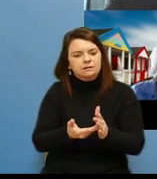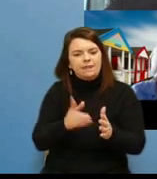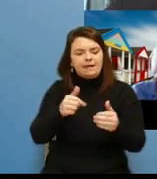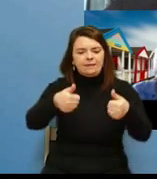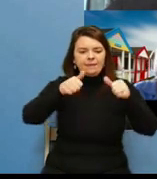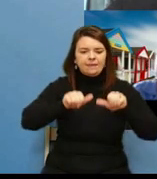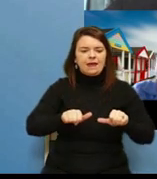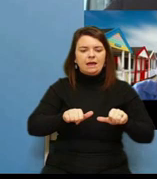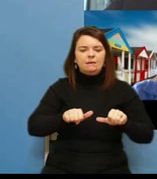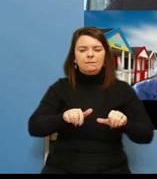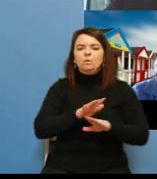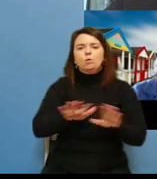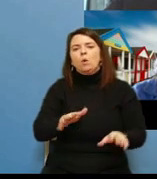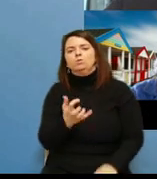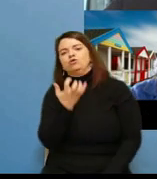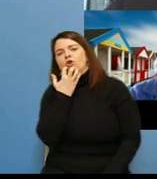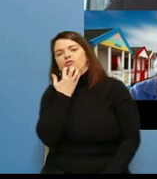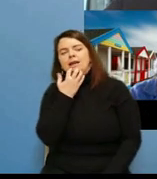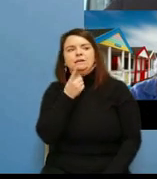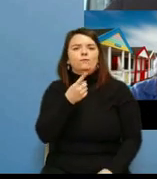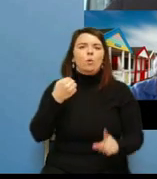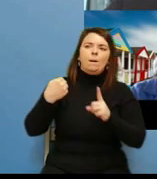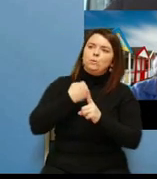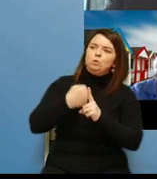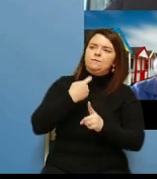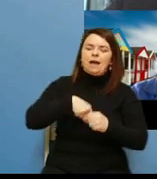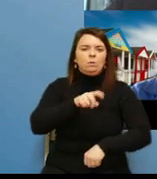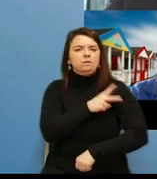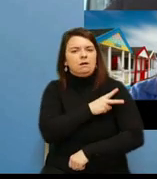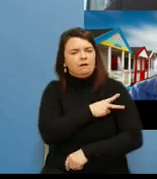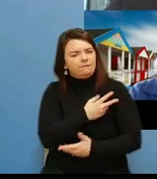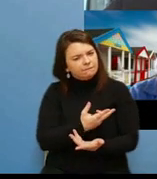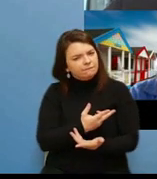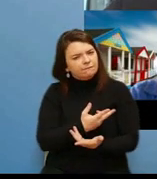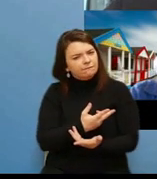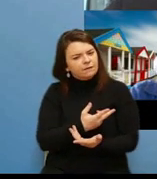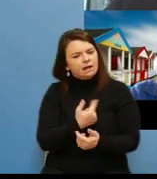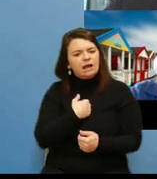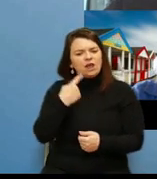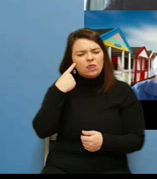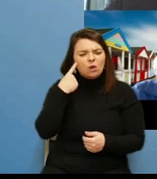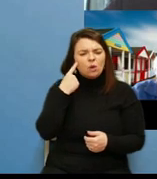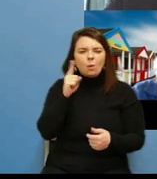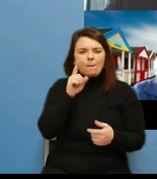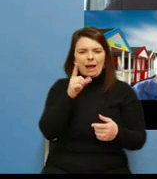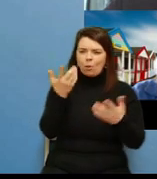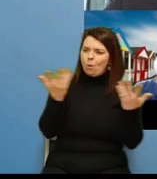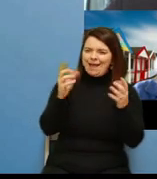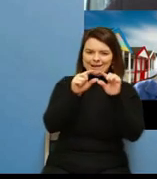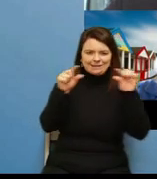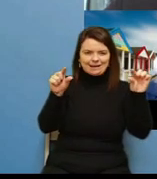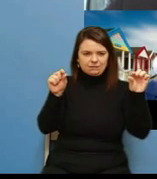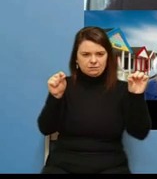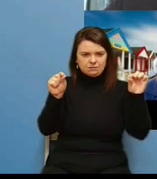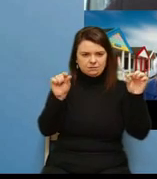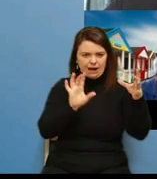themes. And then it doesn't say any more about that, and then goes on to say that, but we're not going to tolerate abuse towards our staff. And I just wondered,